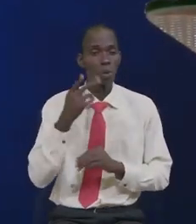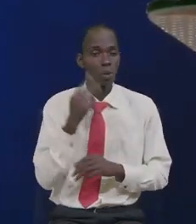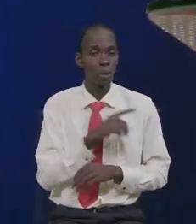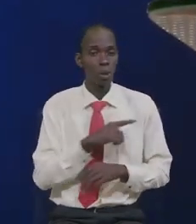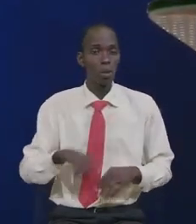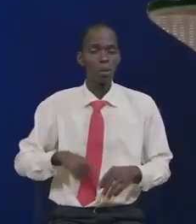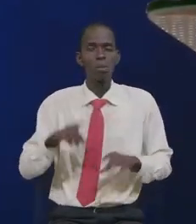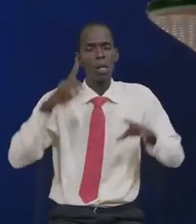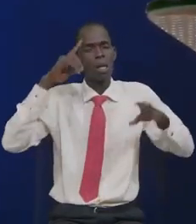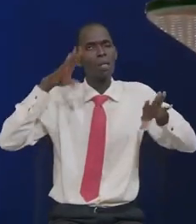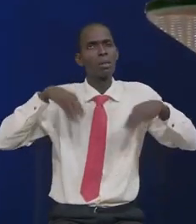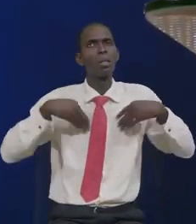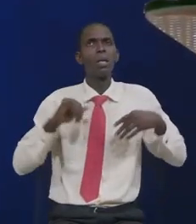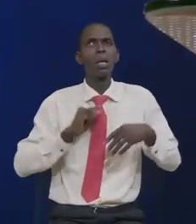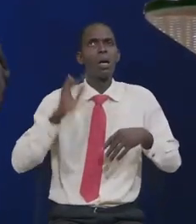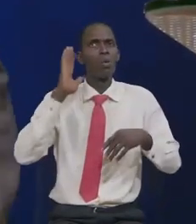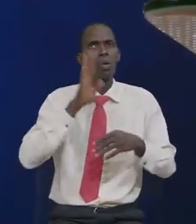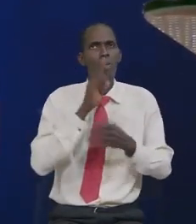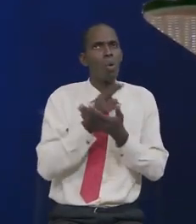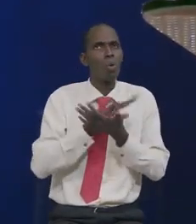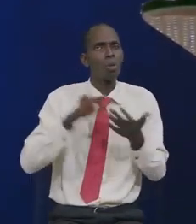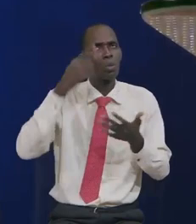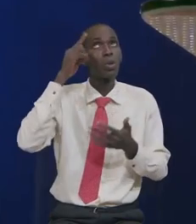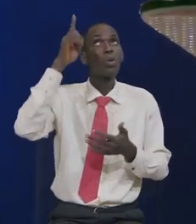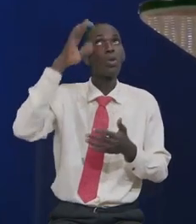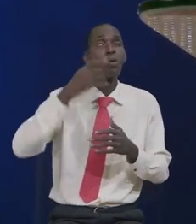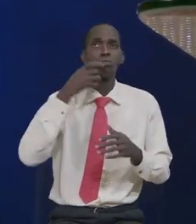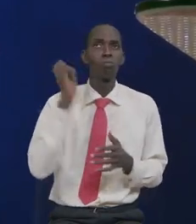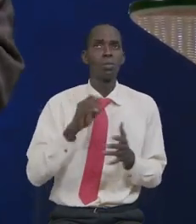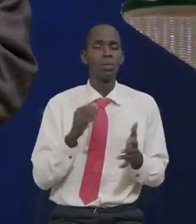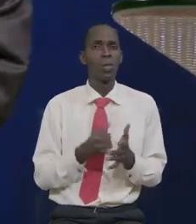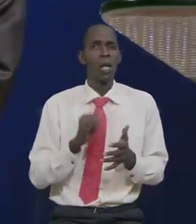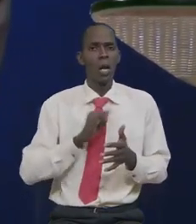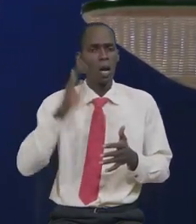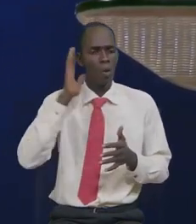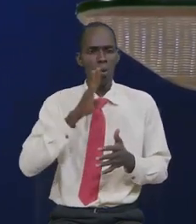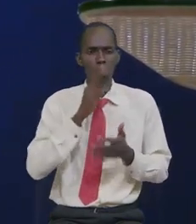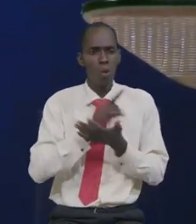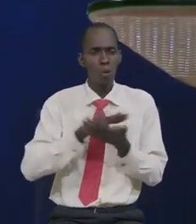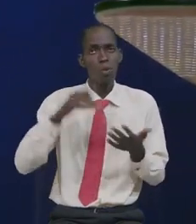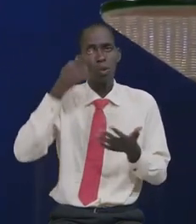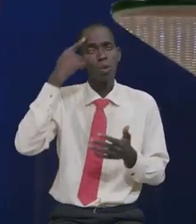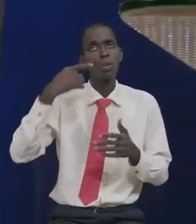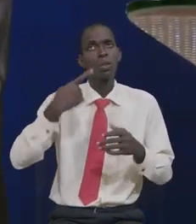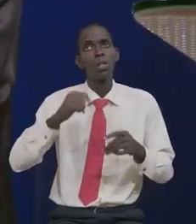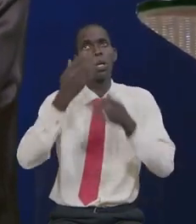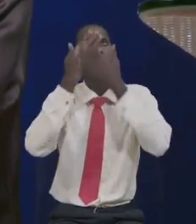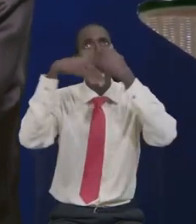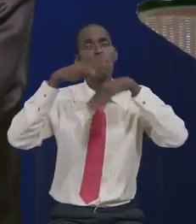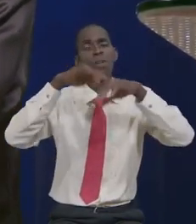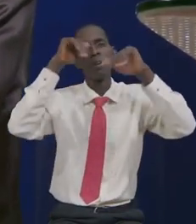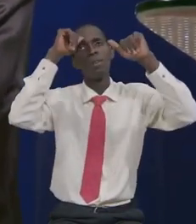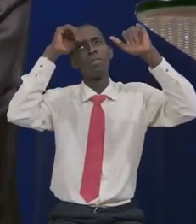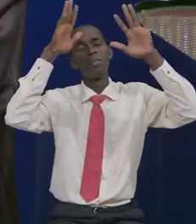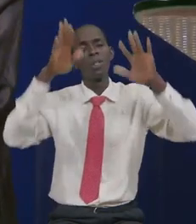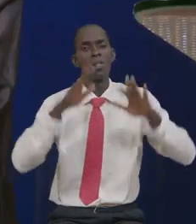God commanded it. I'm going to be holy because I'm a child of God, like the Father, Heavenly Father. So is that